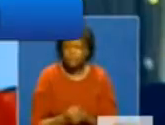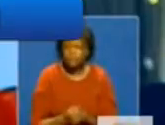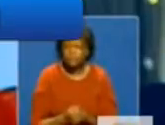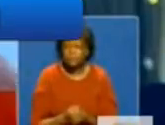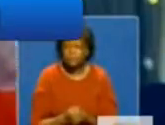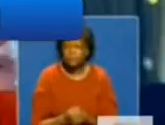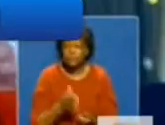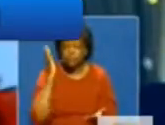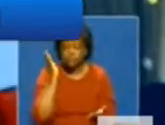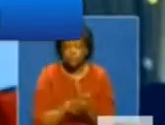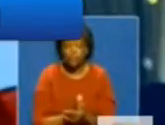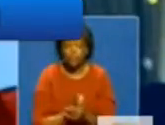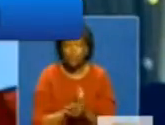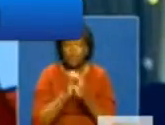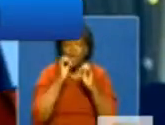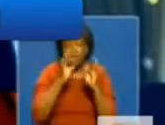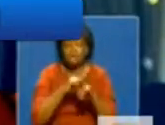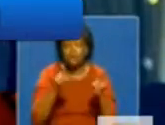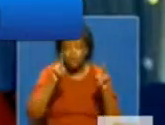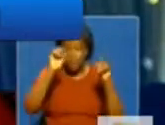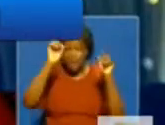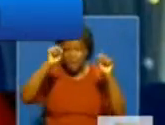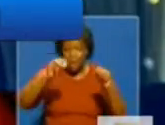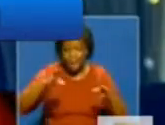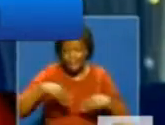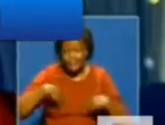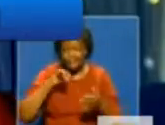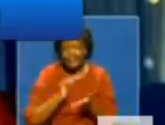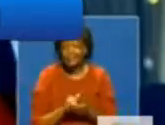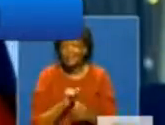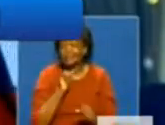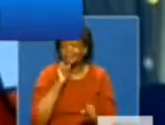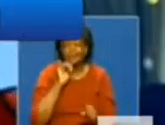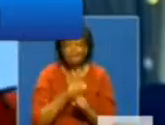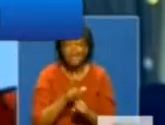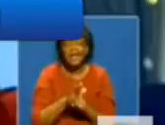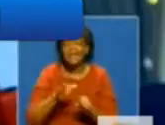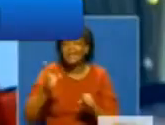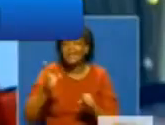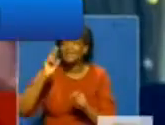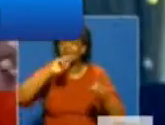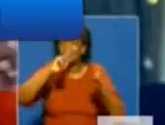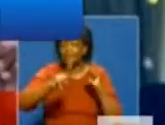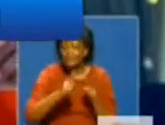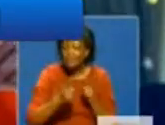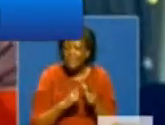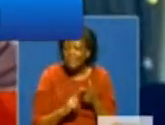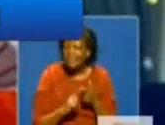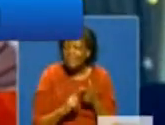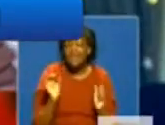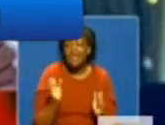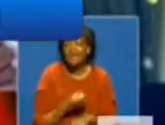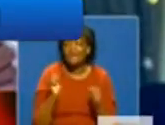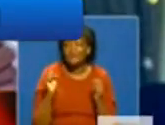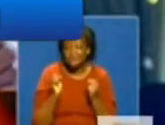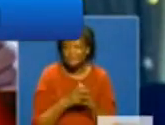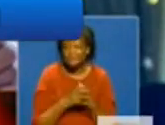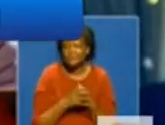Indeed, my lord, if you were to accept that you are to have multiple referendum questions, then it cannot only